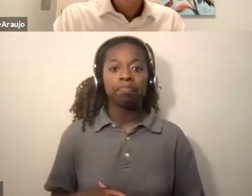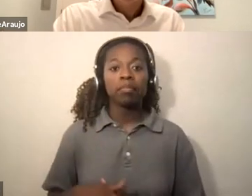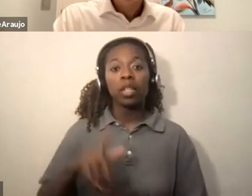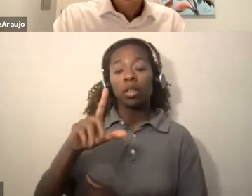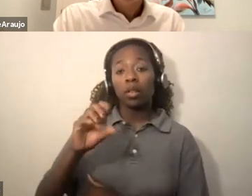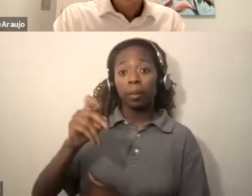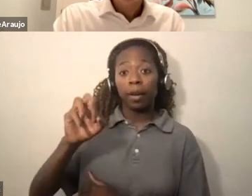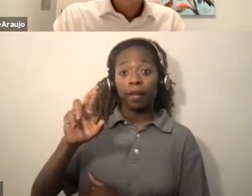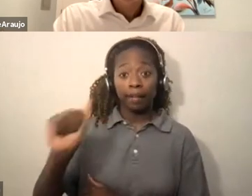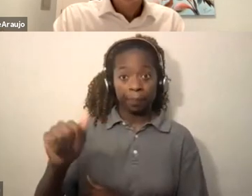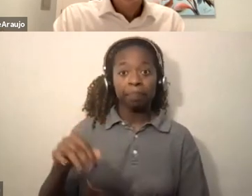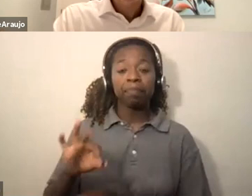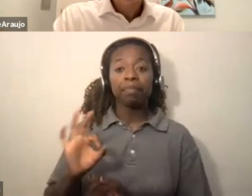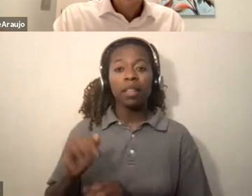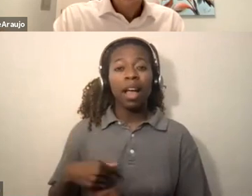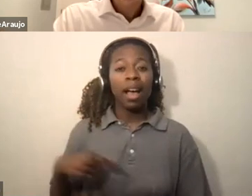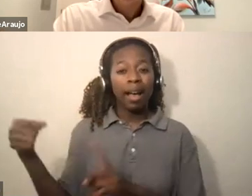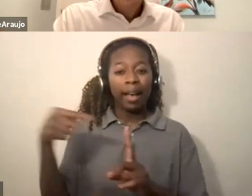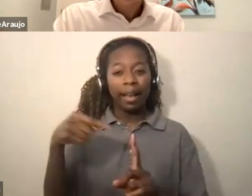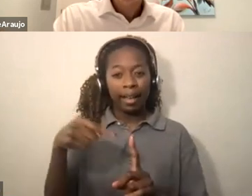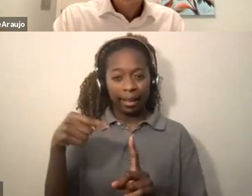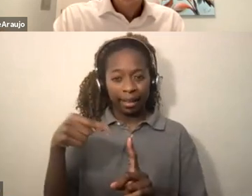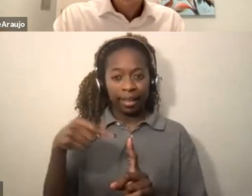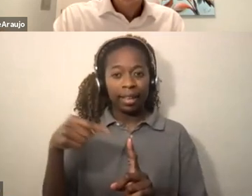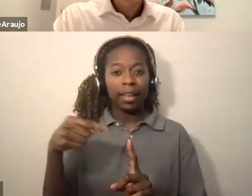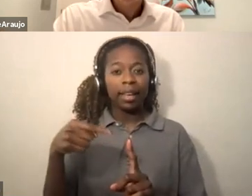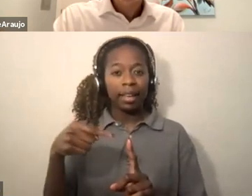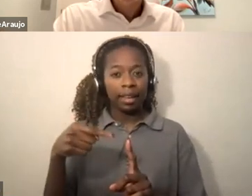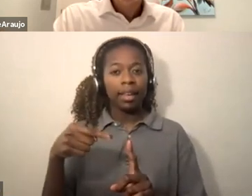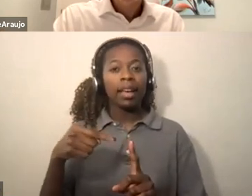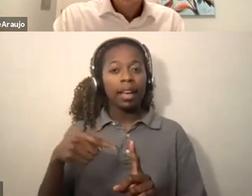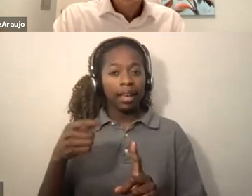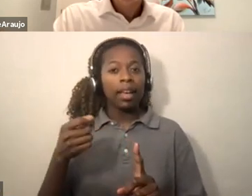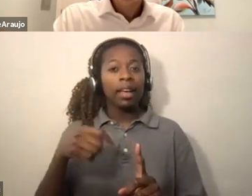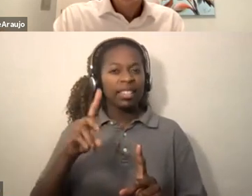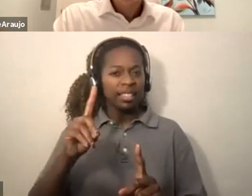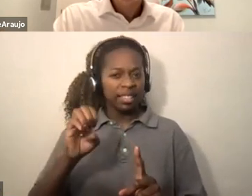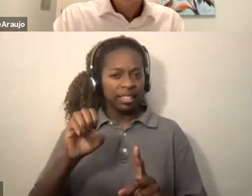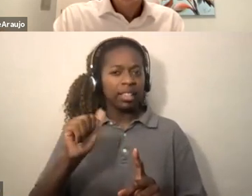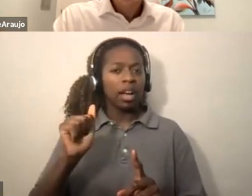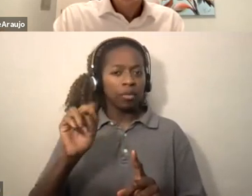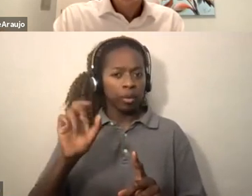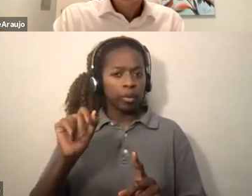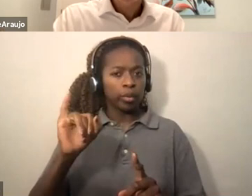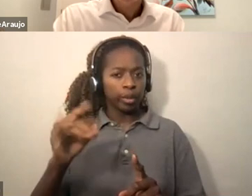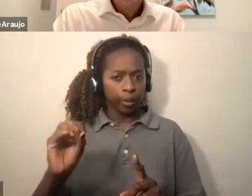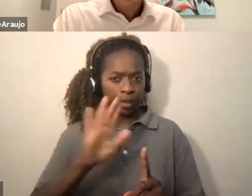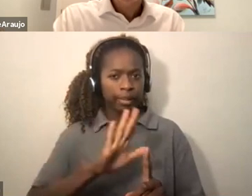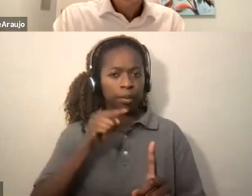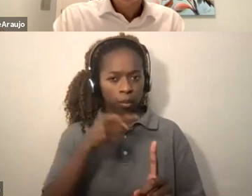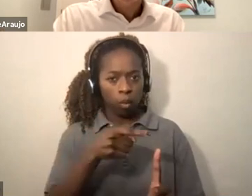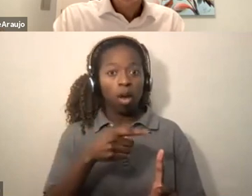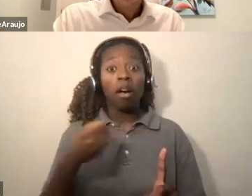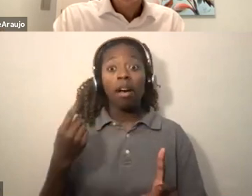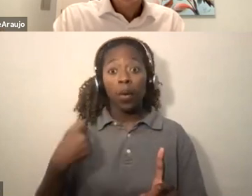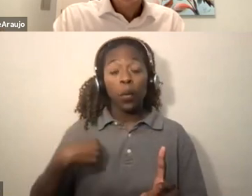think to mr derusha's point um while we did receive the um school allocation i know that we are